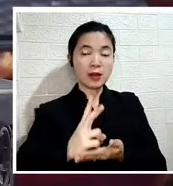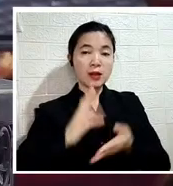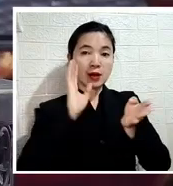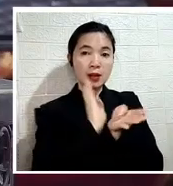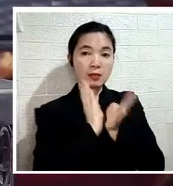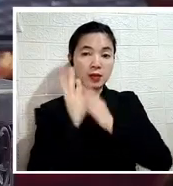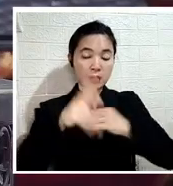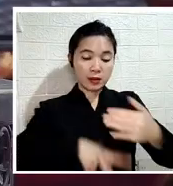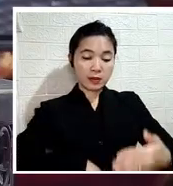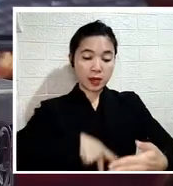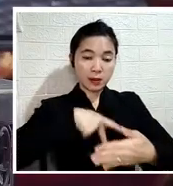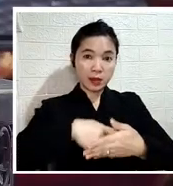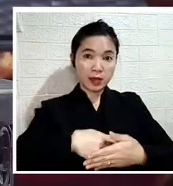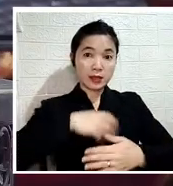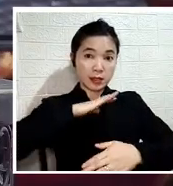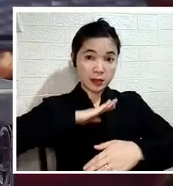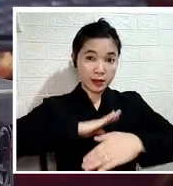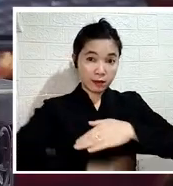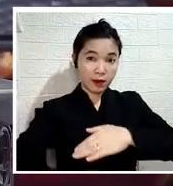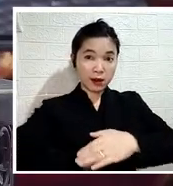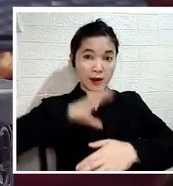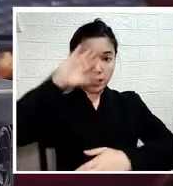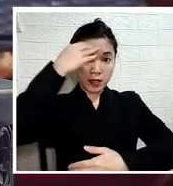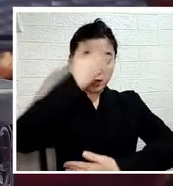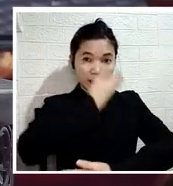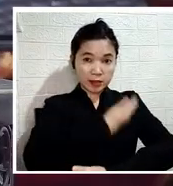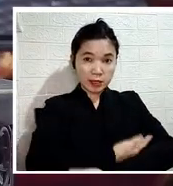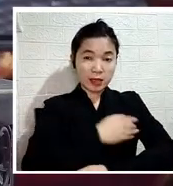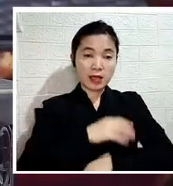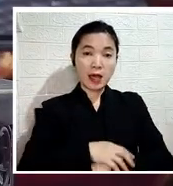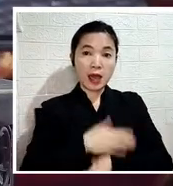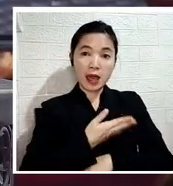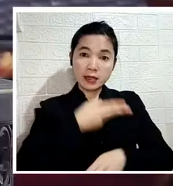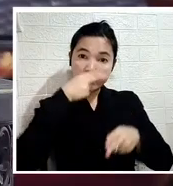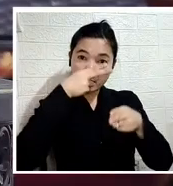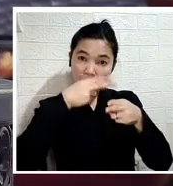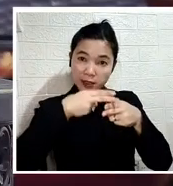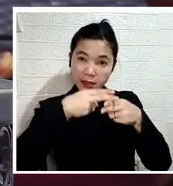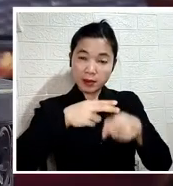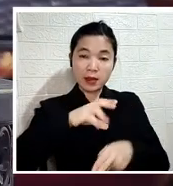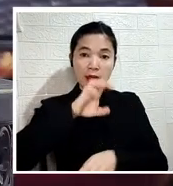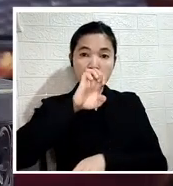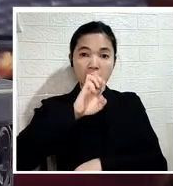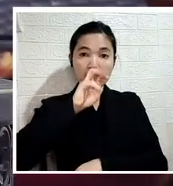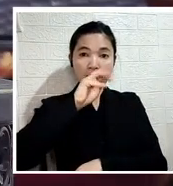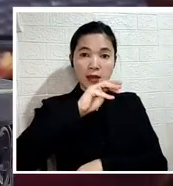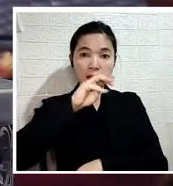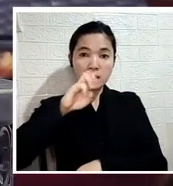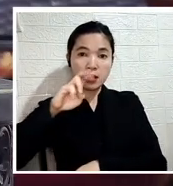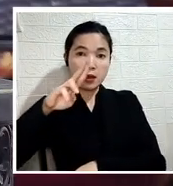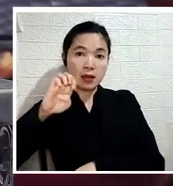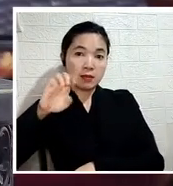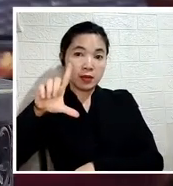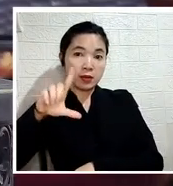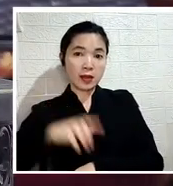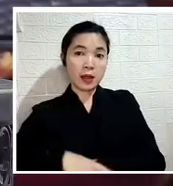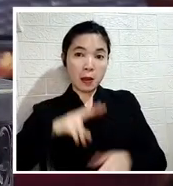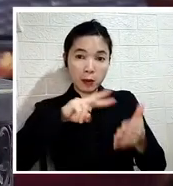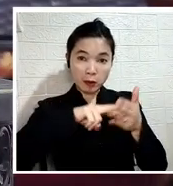and bear a son, and shall name him Emmanuel, which